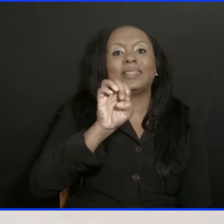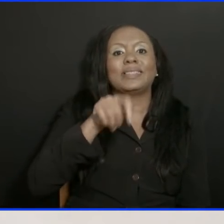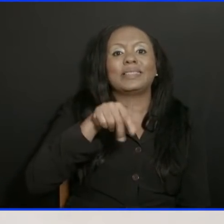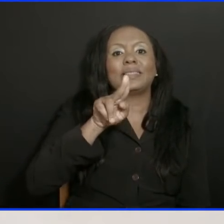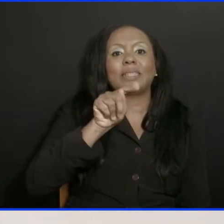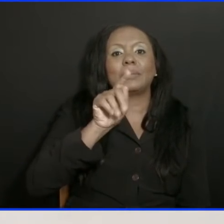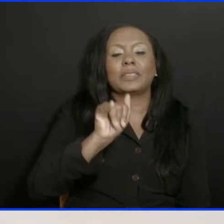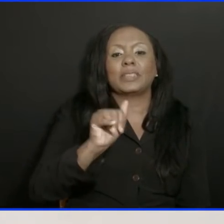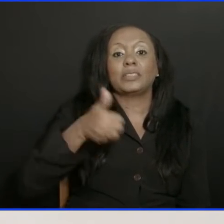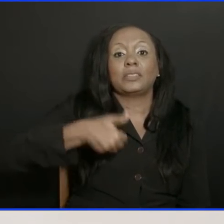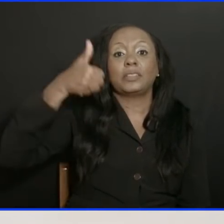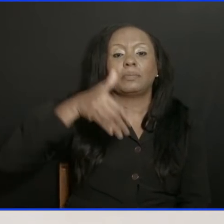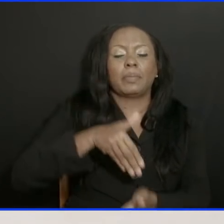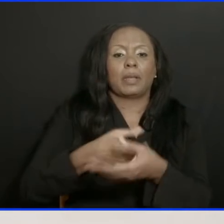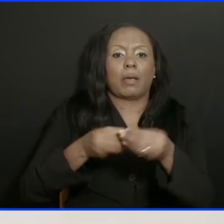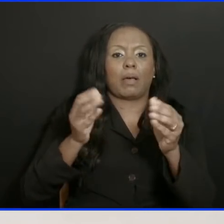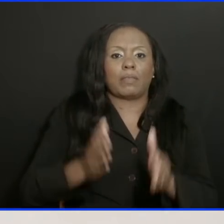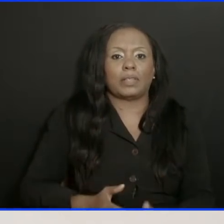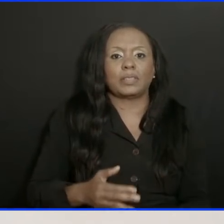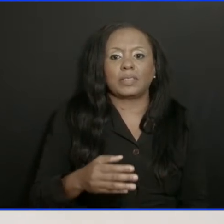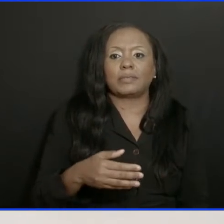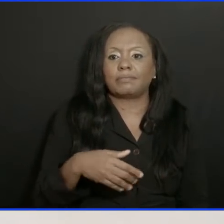briefing.